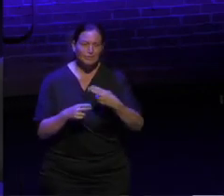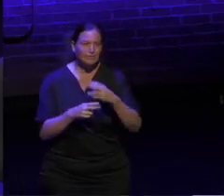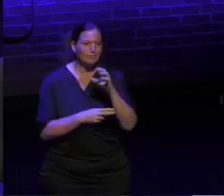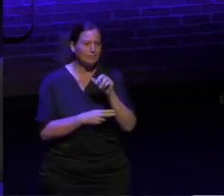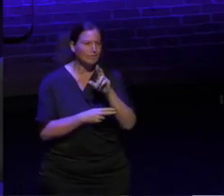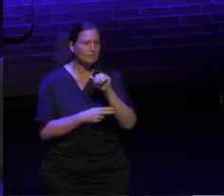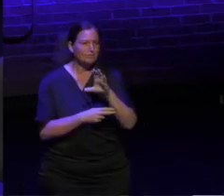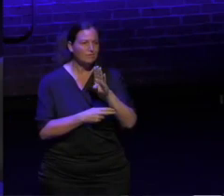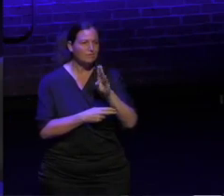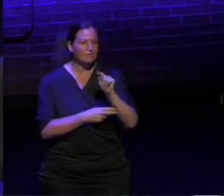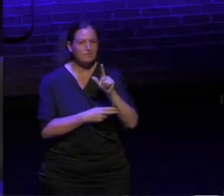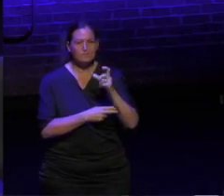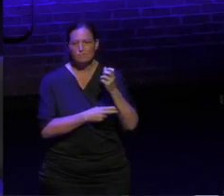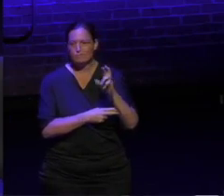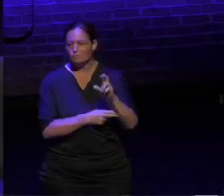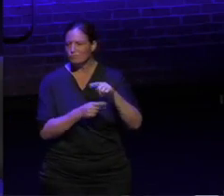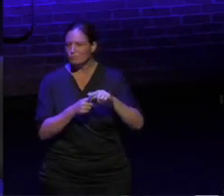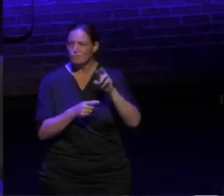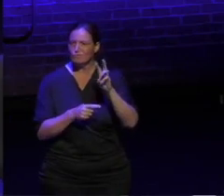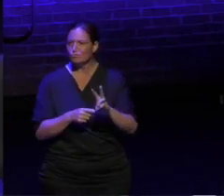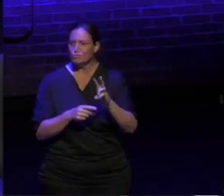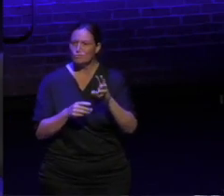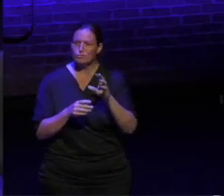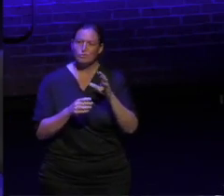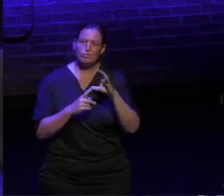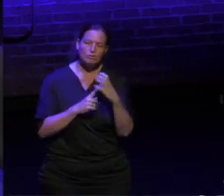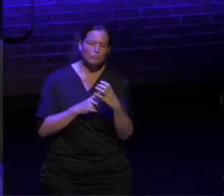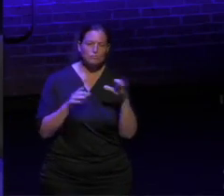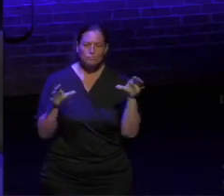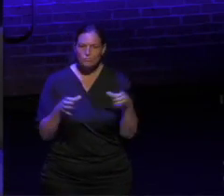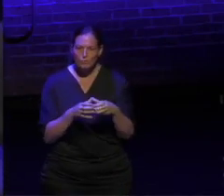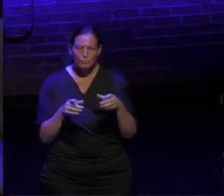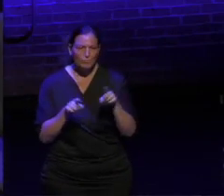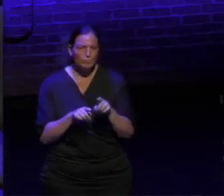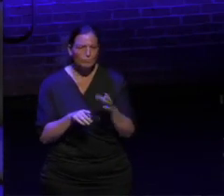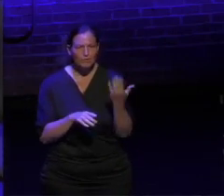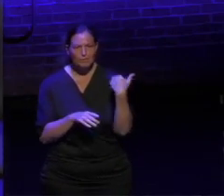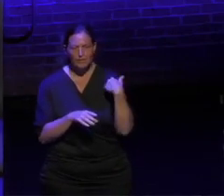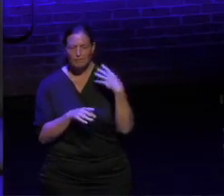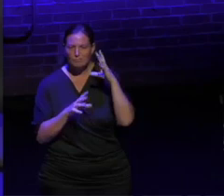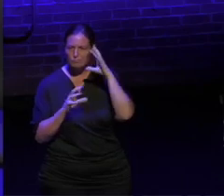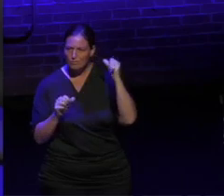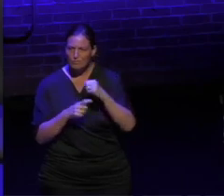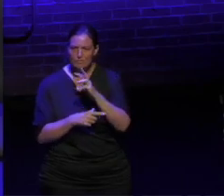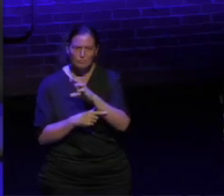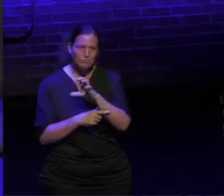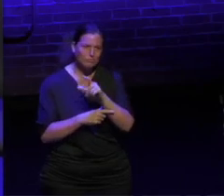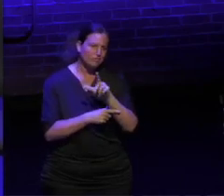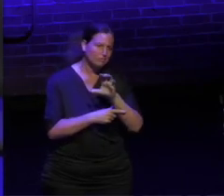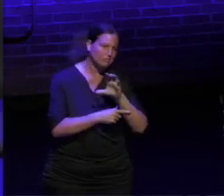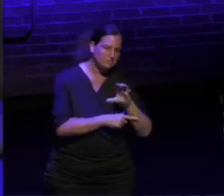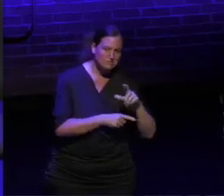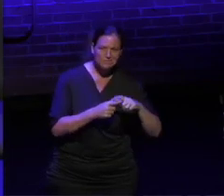Butler. I am chair of the board of the Worcester Cultural Coalition. I'm also past president and current board member for WCLOC Theater